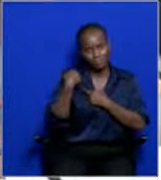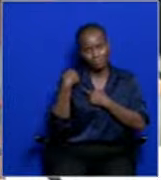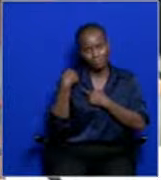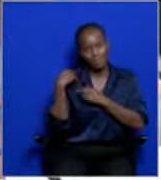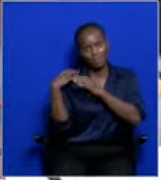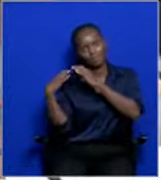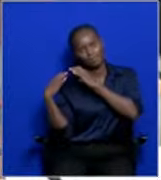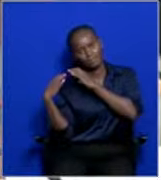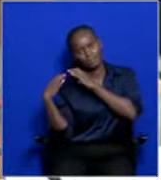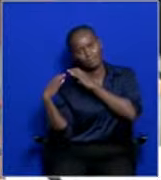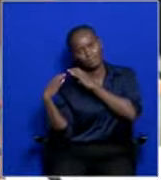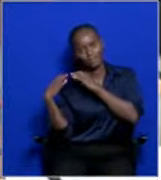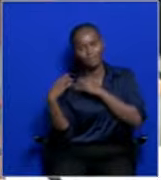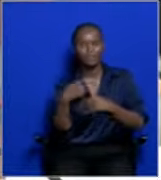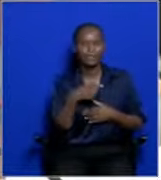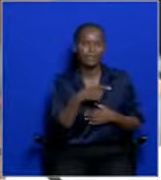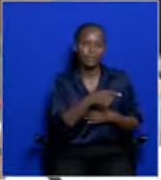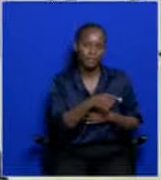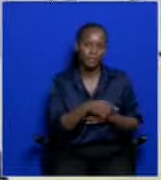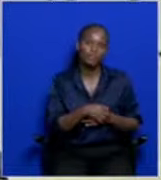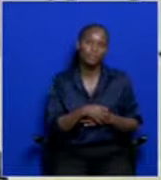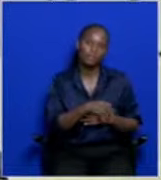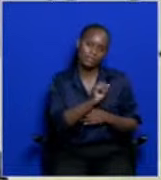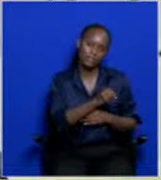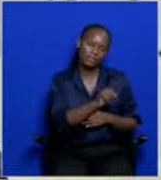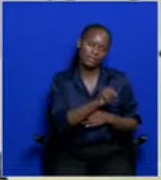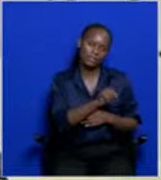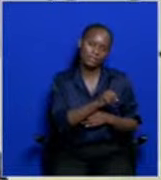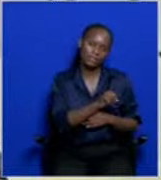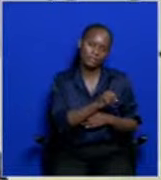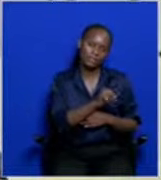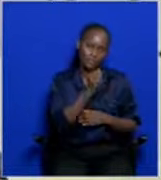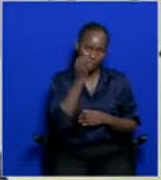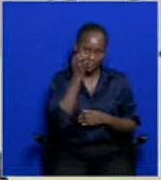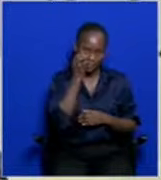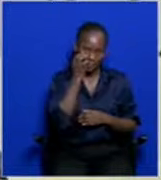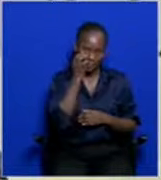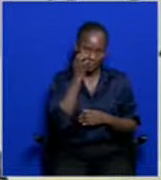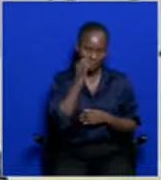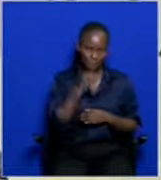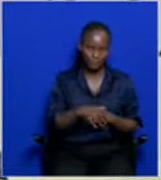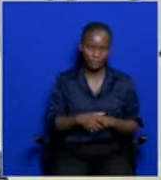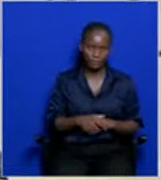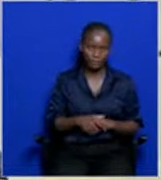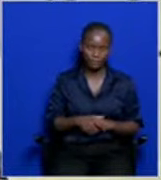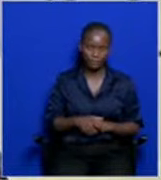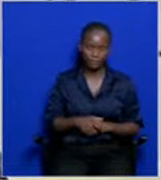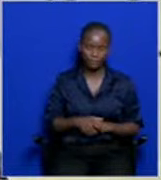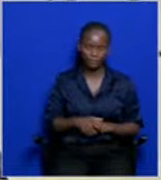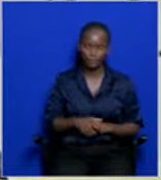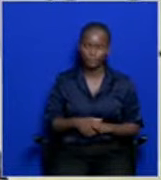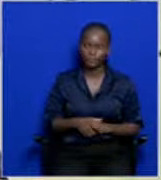you are carrying. Yes. Okay. Thank you. Thank you, Commissioner Baloyi.